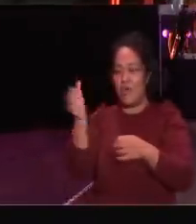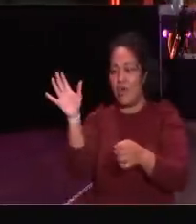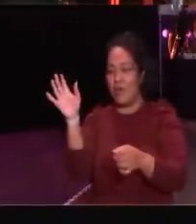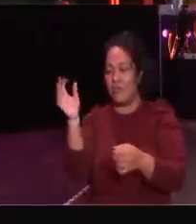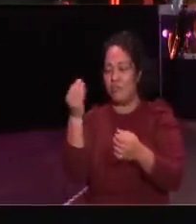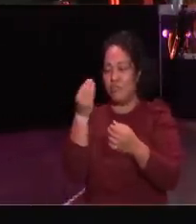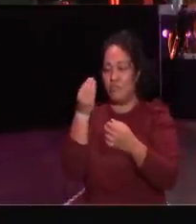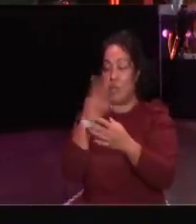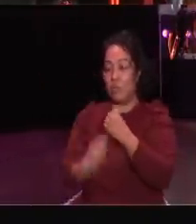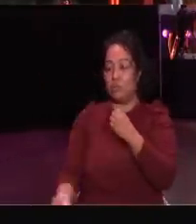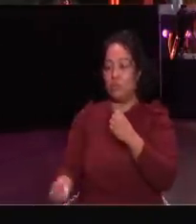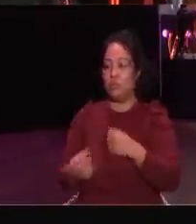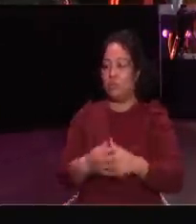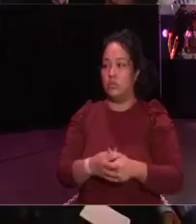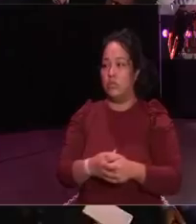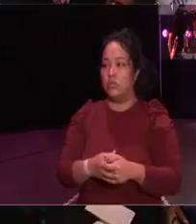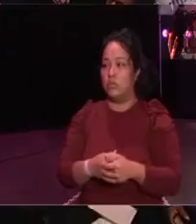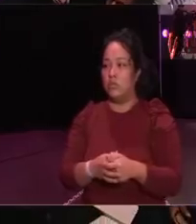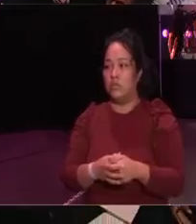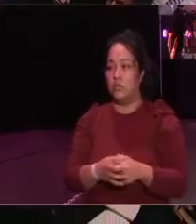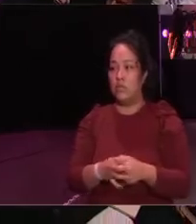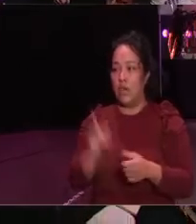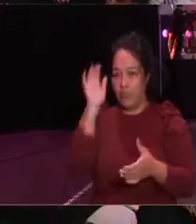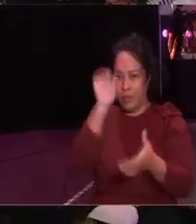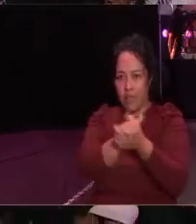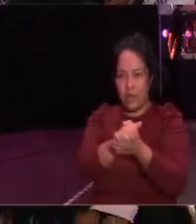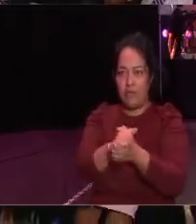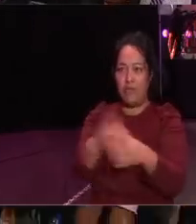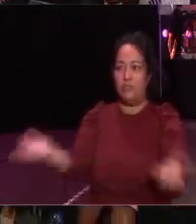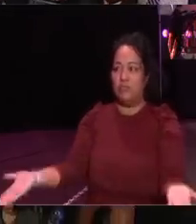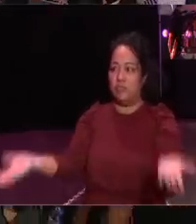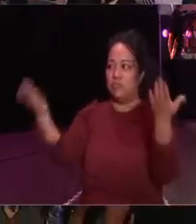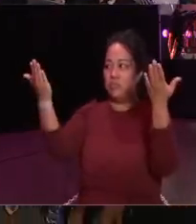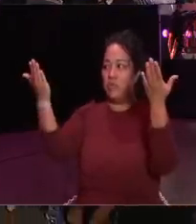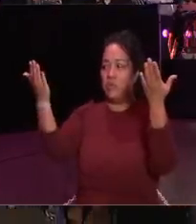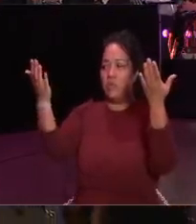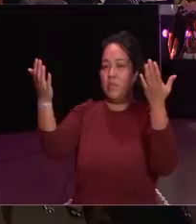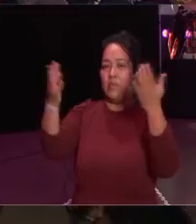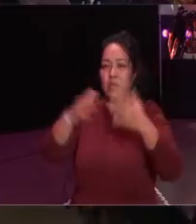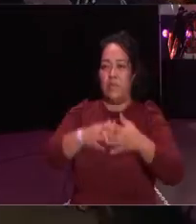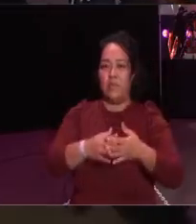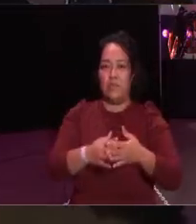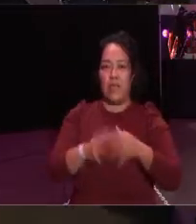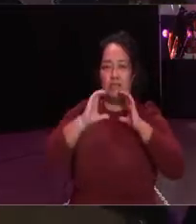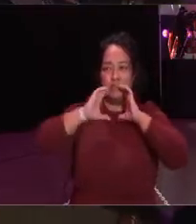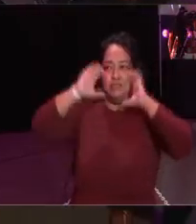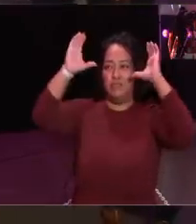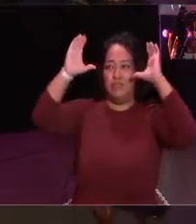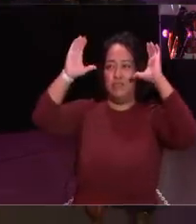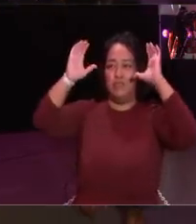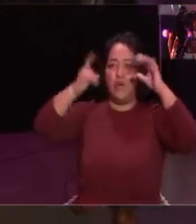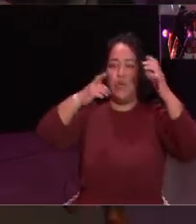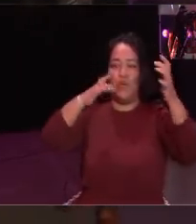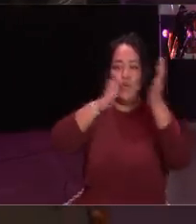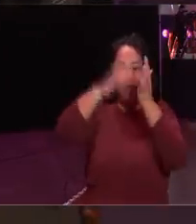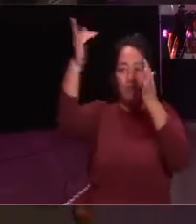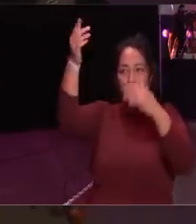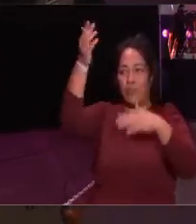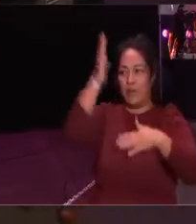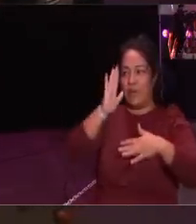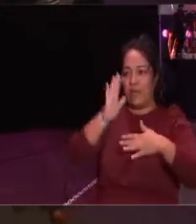loses. Si usted lo cree, if you believe it, póngase de pie y grite, stand on your feet and show glory to